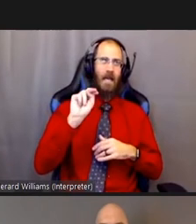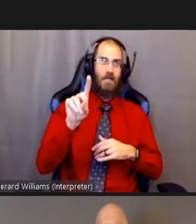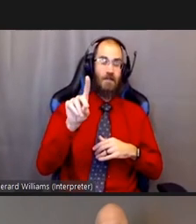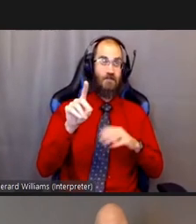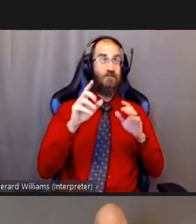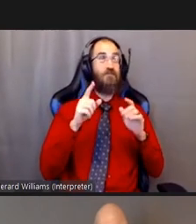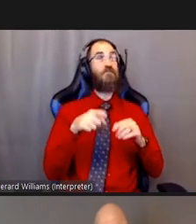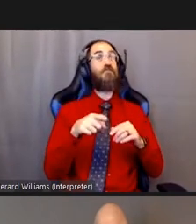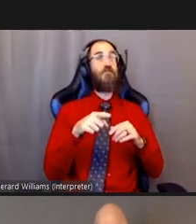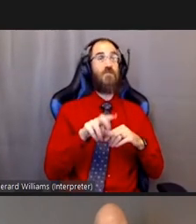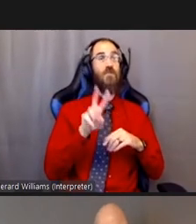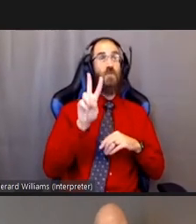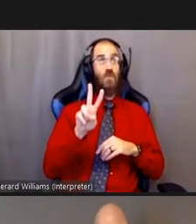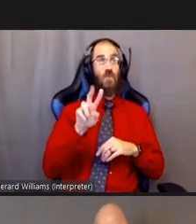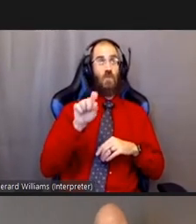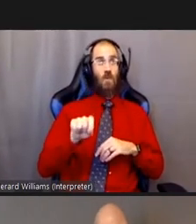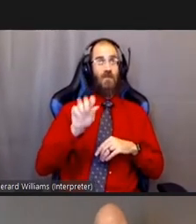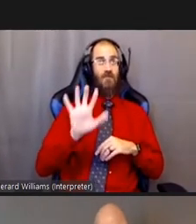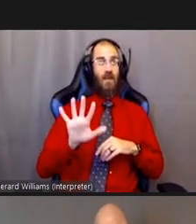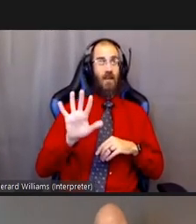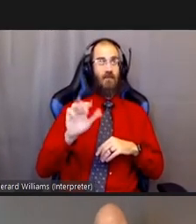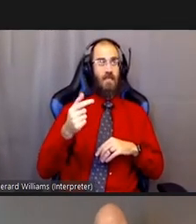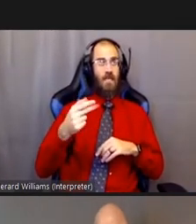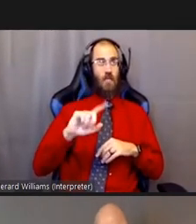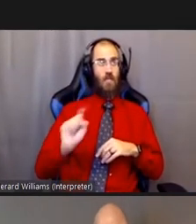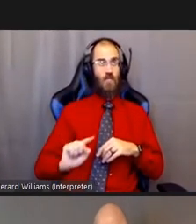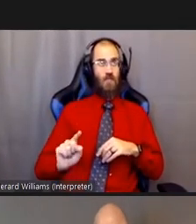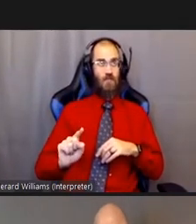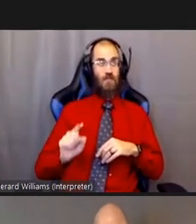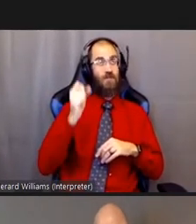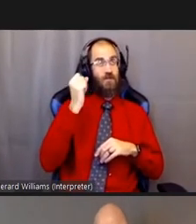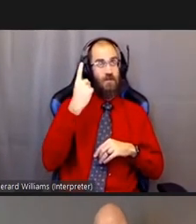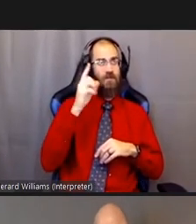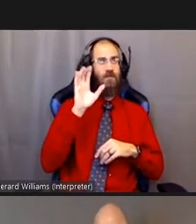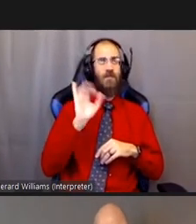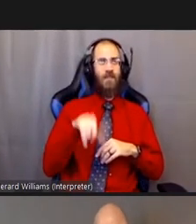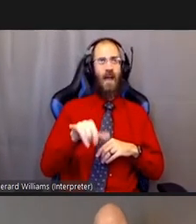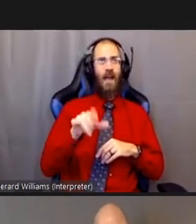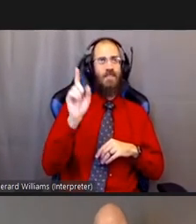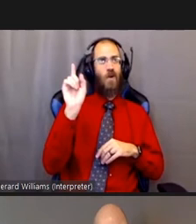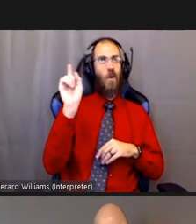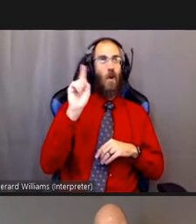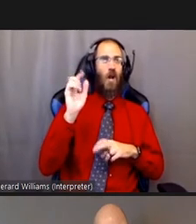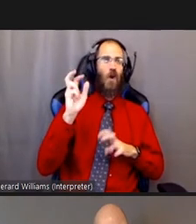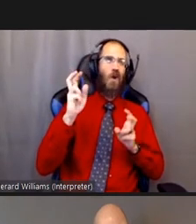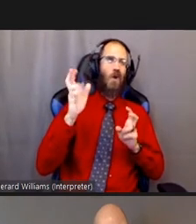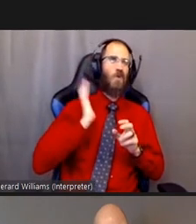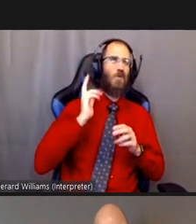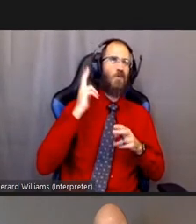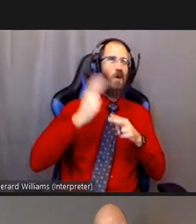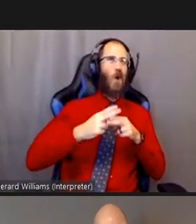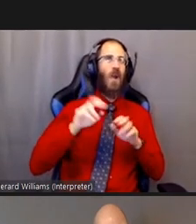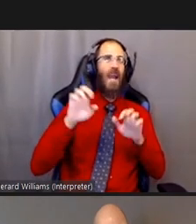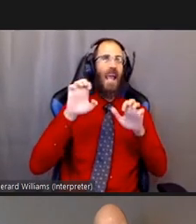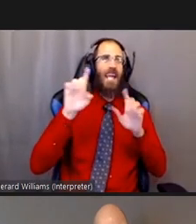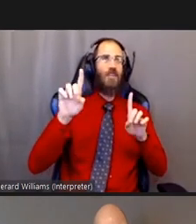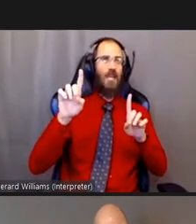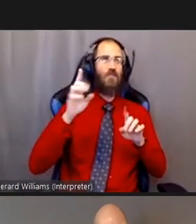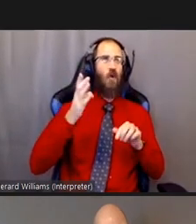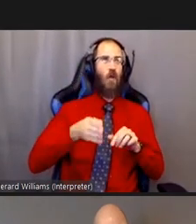Specifically, in the 2.5 gigahertz band, this is a band where the service formerly known as the Educational Broadband